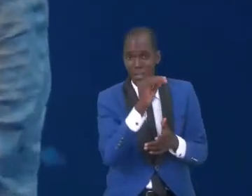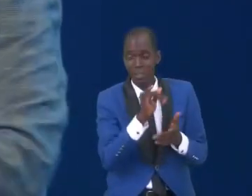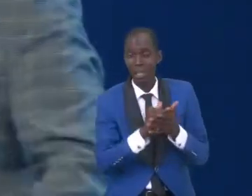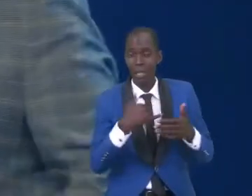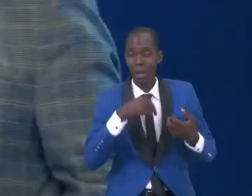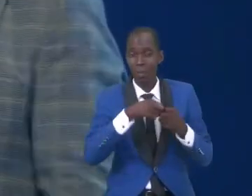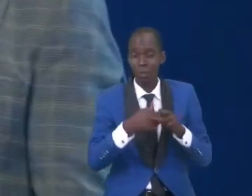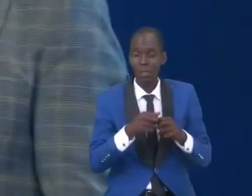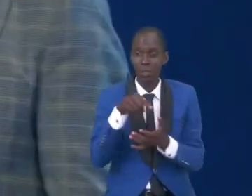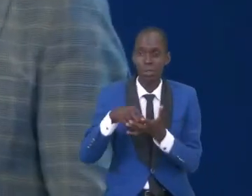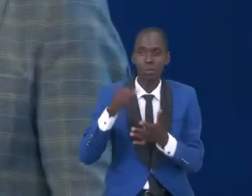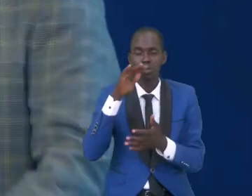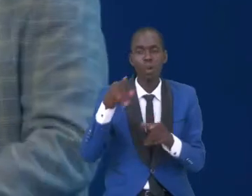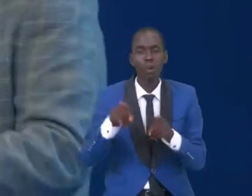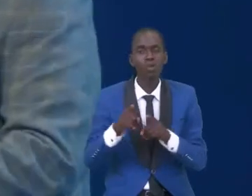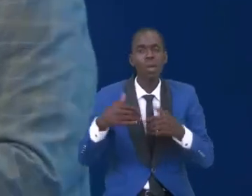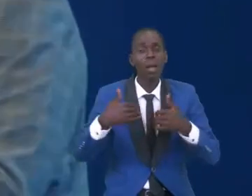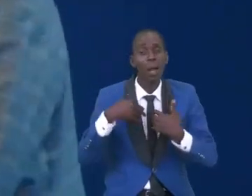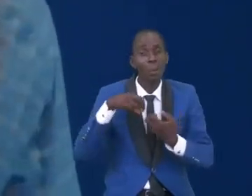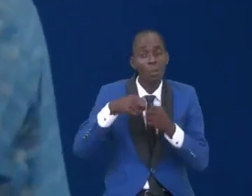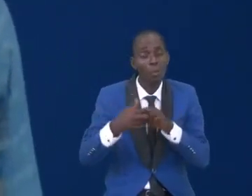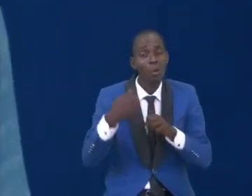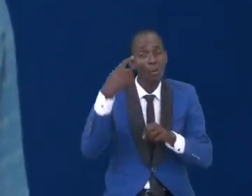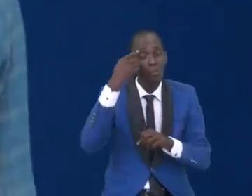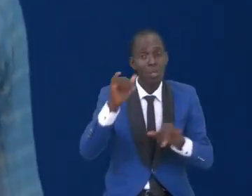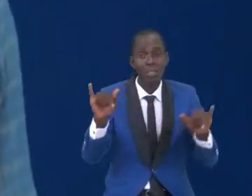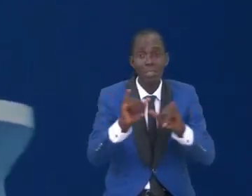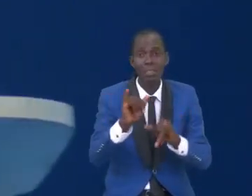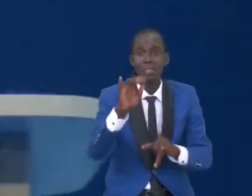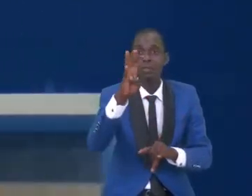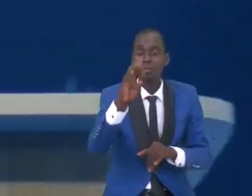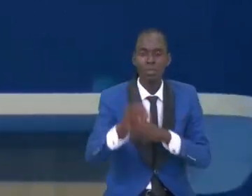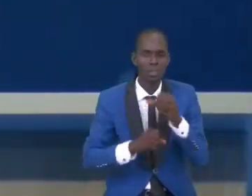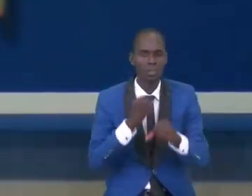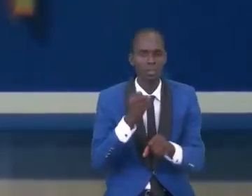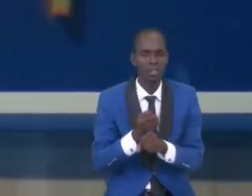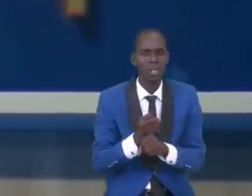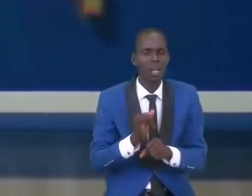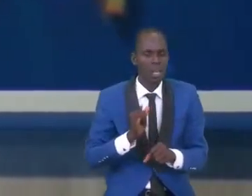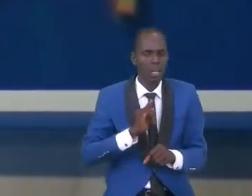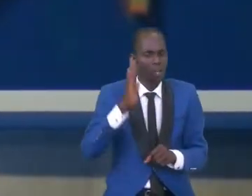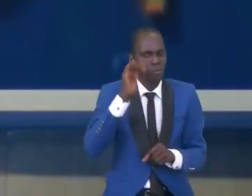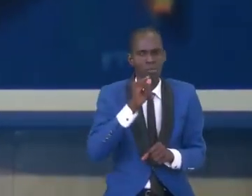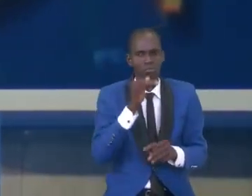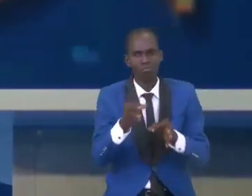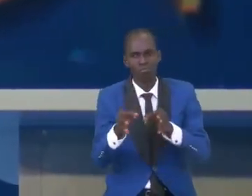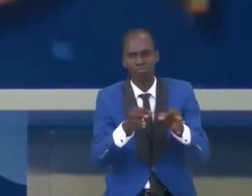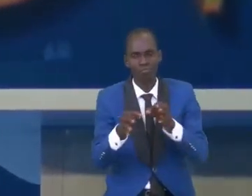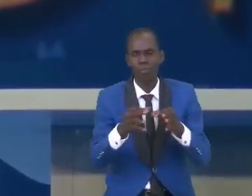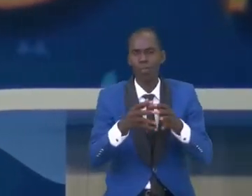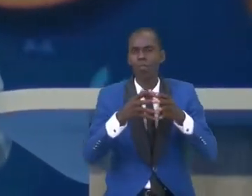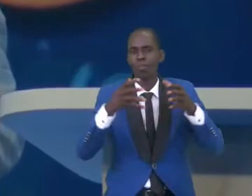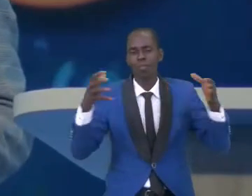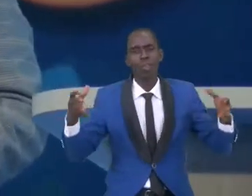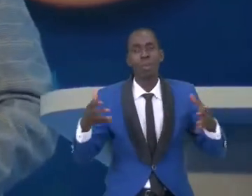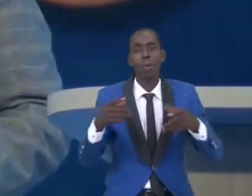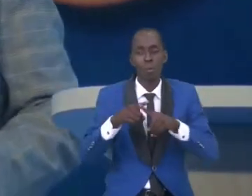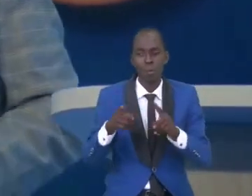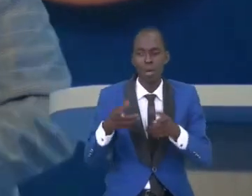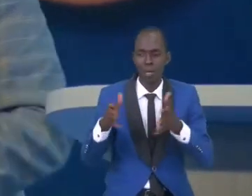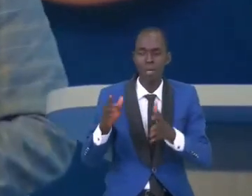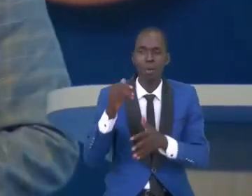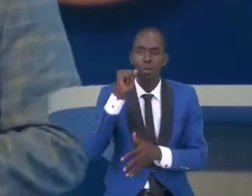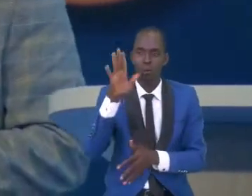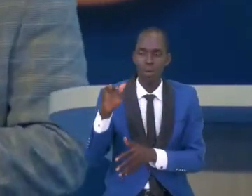too. She had the problem 40 years. Don't let me, talk too long. Let her tell